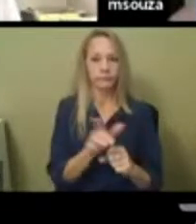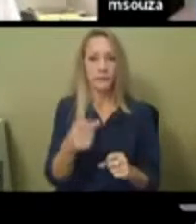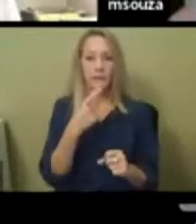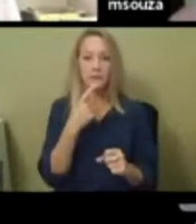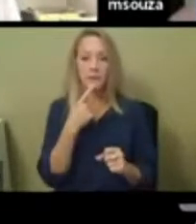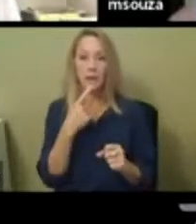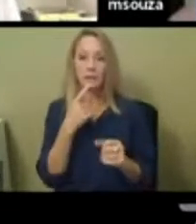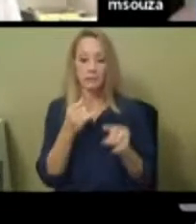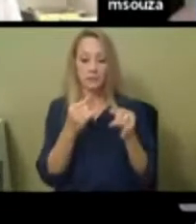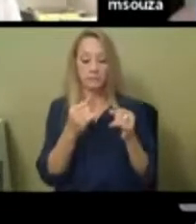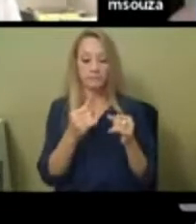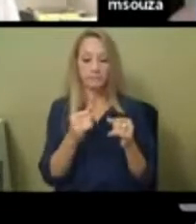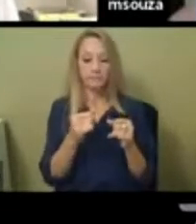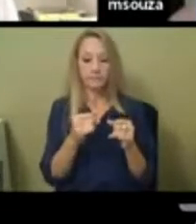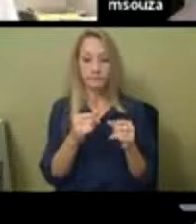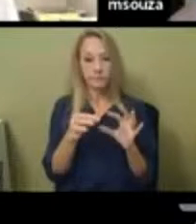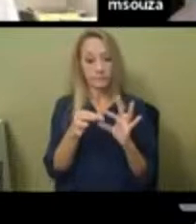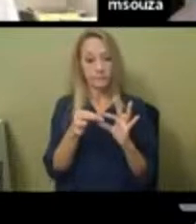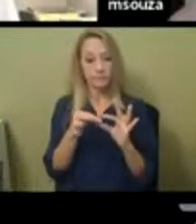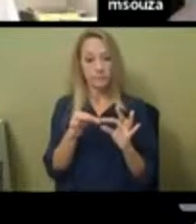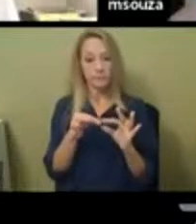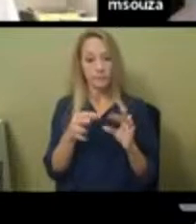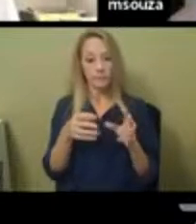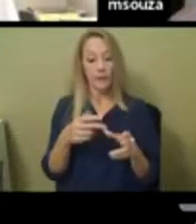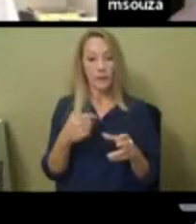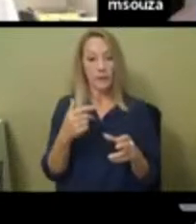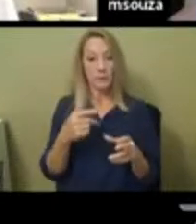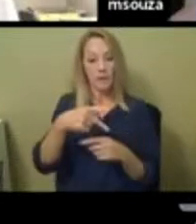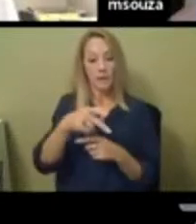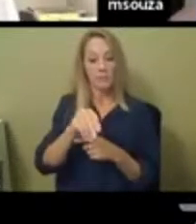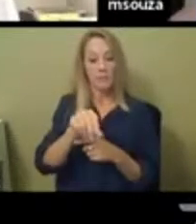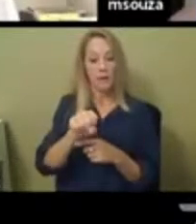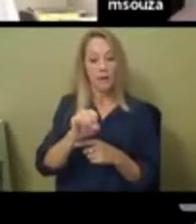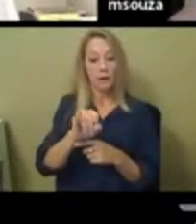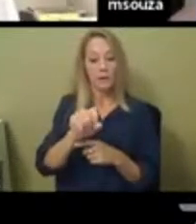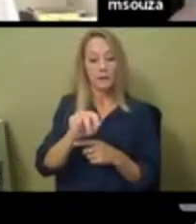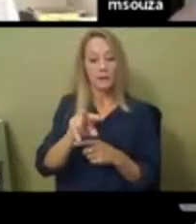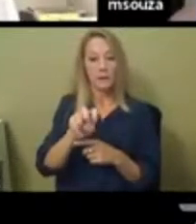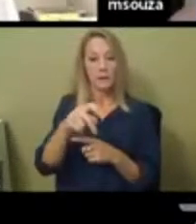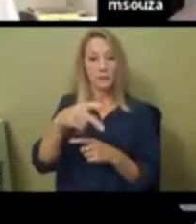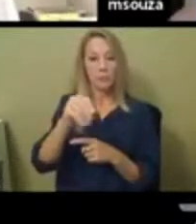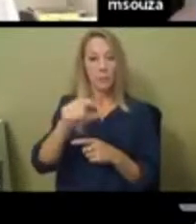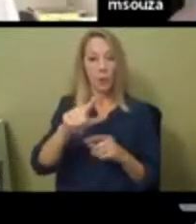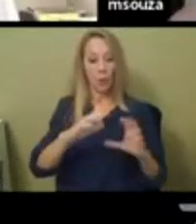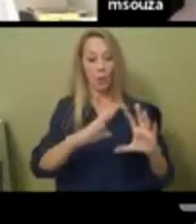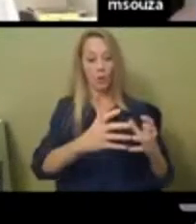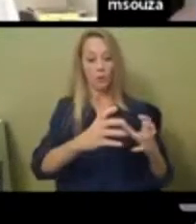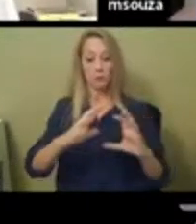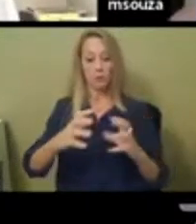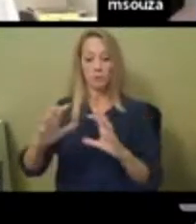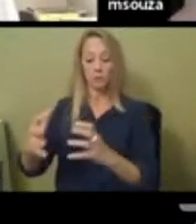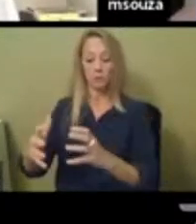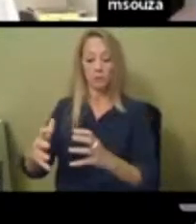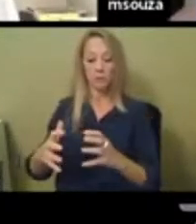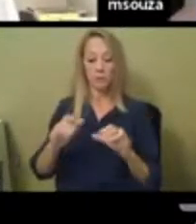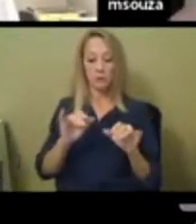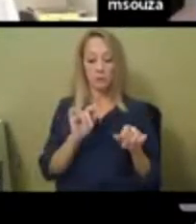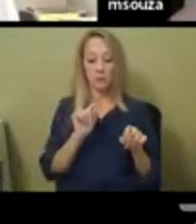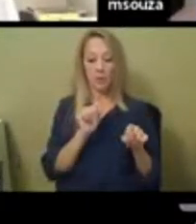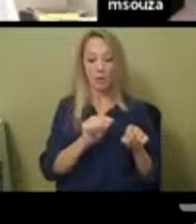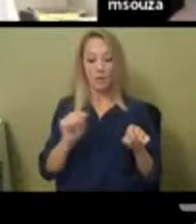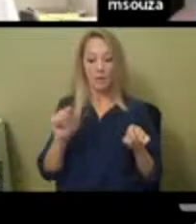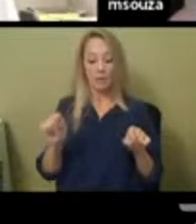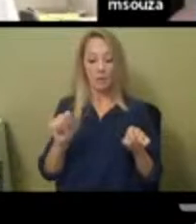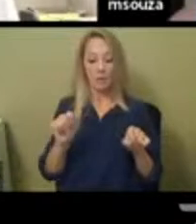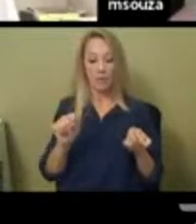samples so out of the positive pools could have been, in that case, it would have been 6.